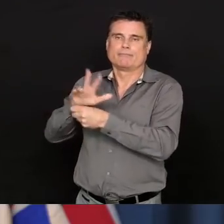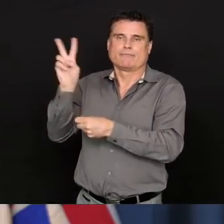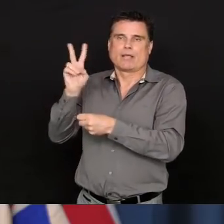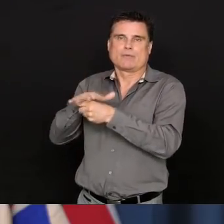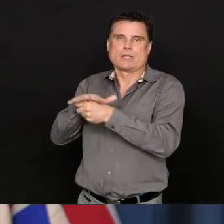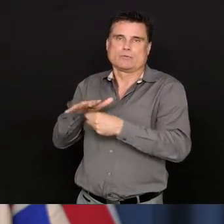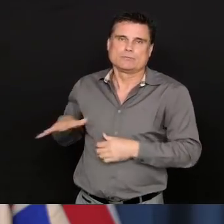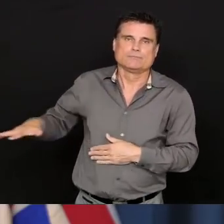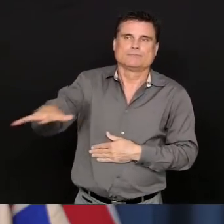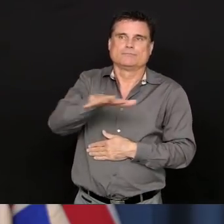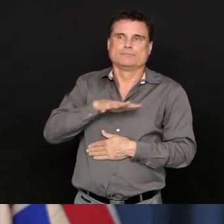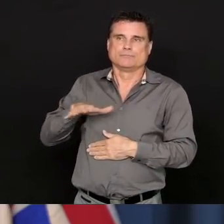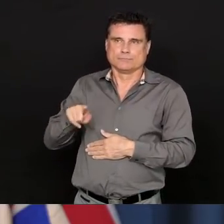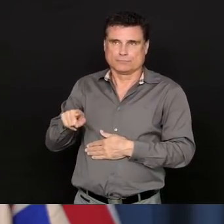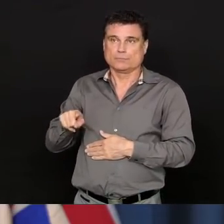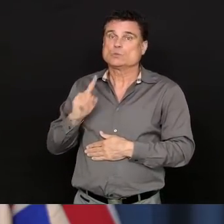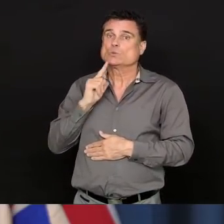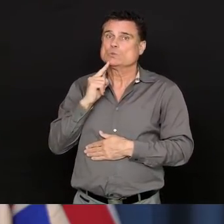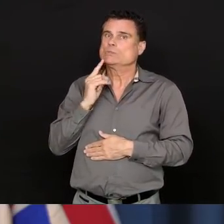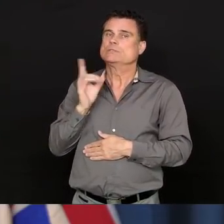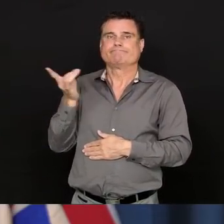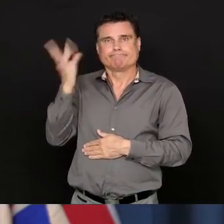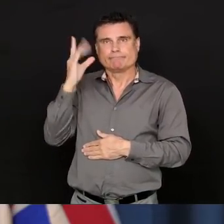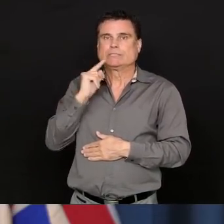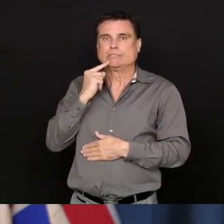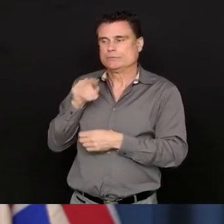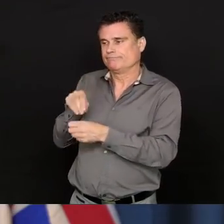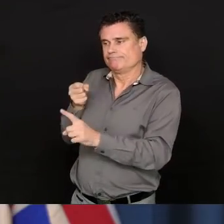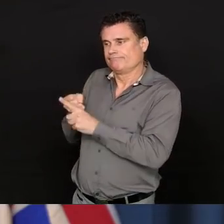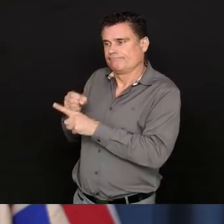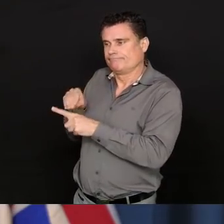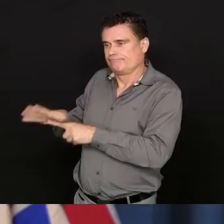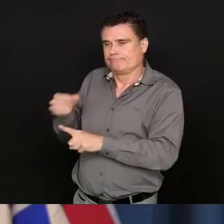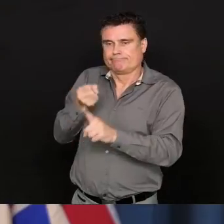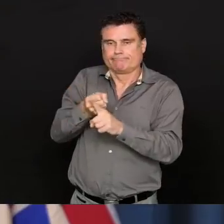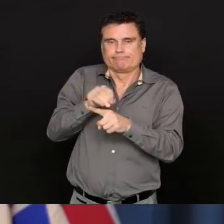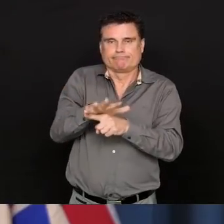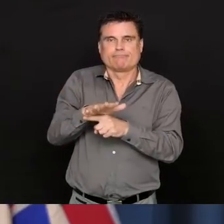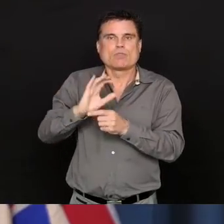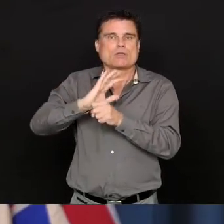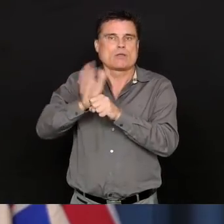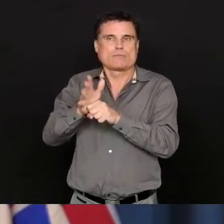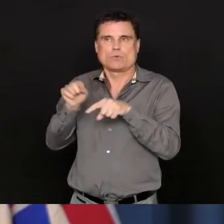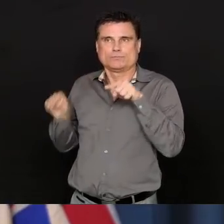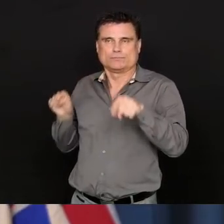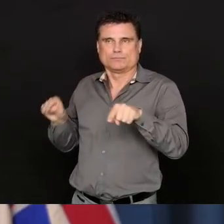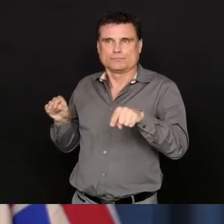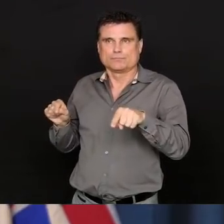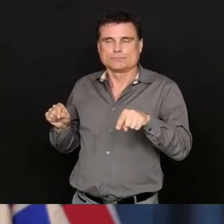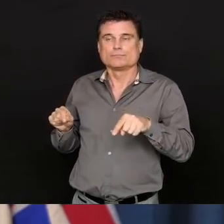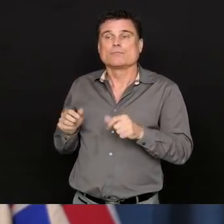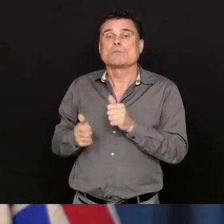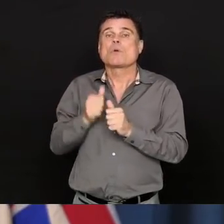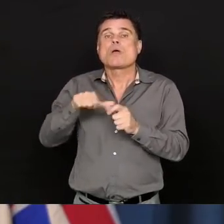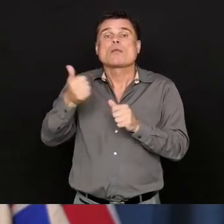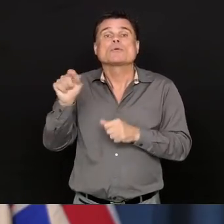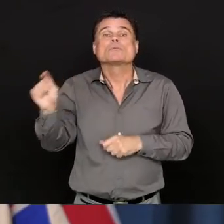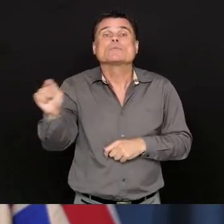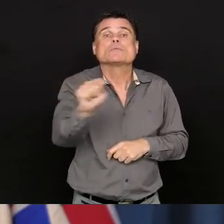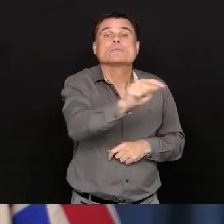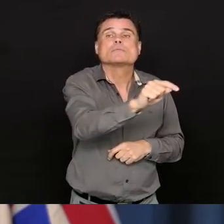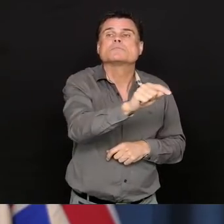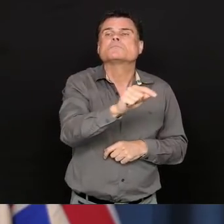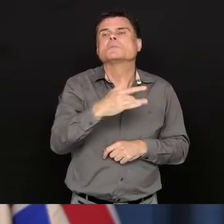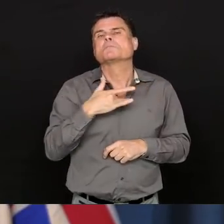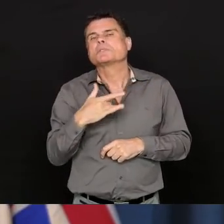been most of the rest of them we've been able to manage with just a single case being detected, and a full